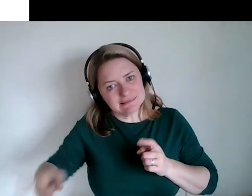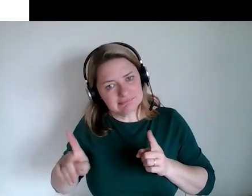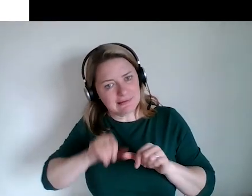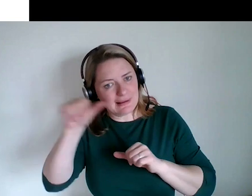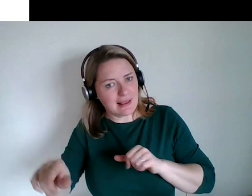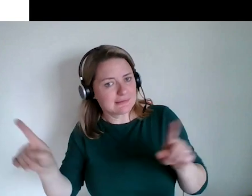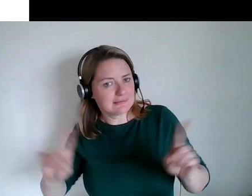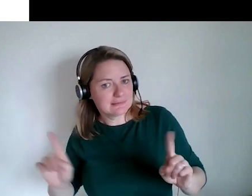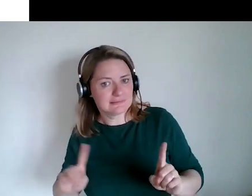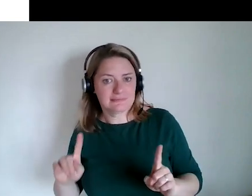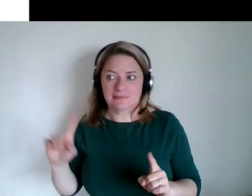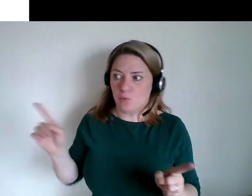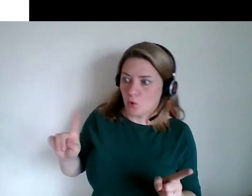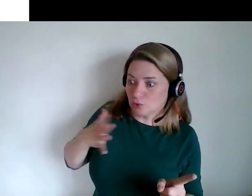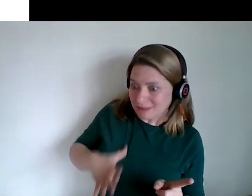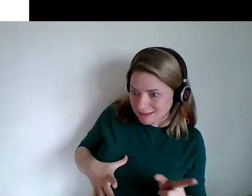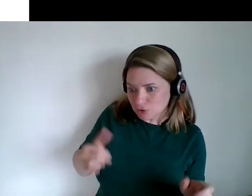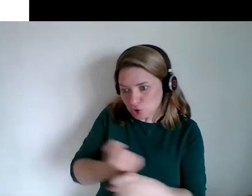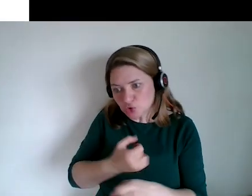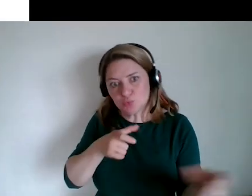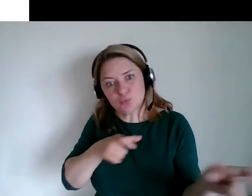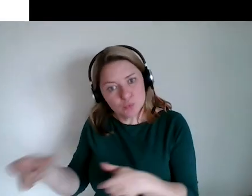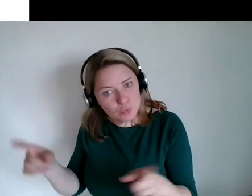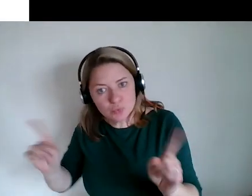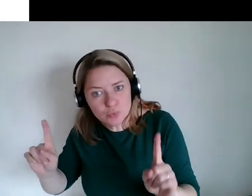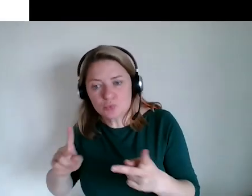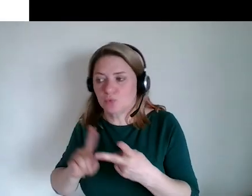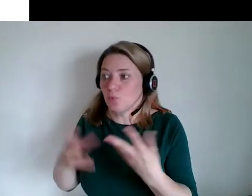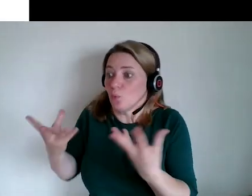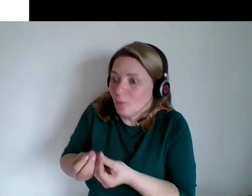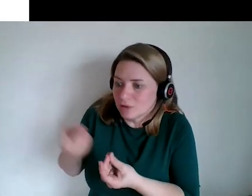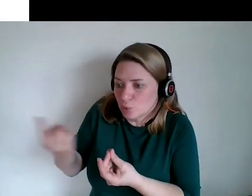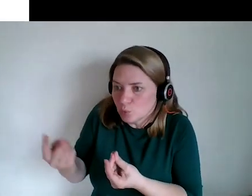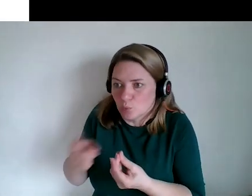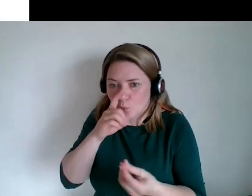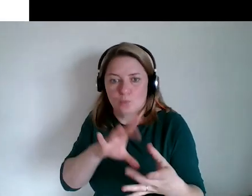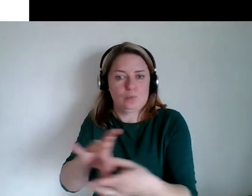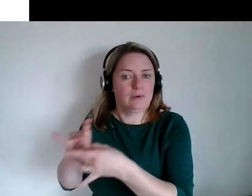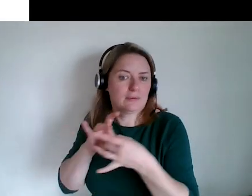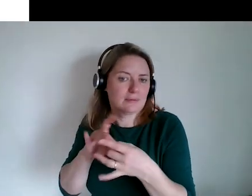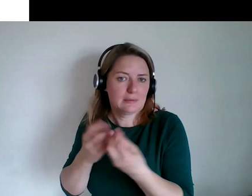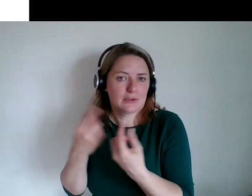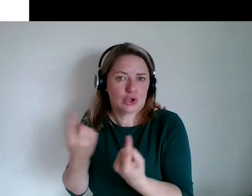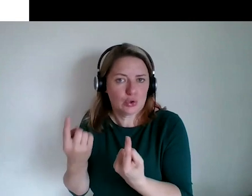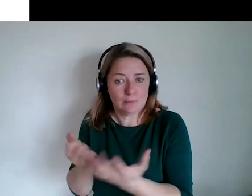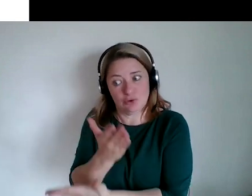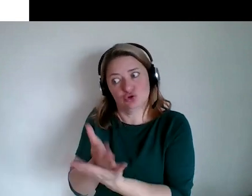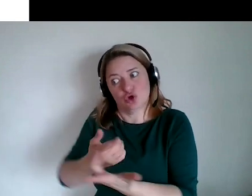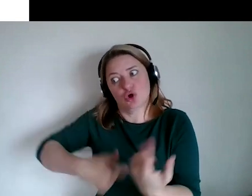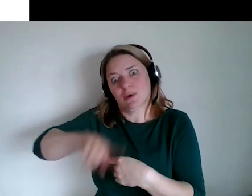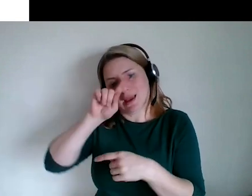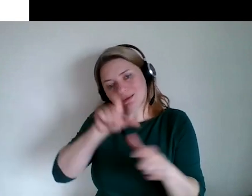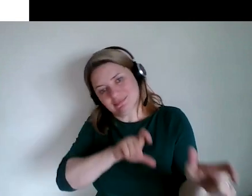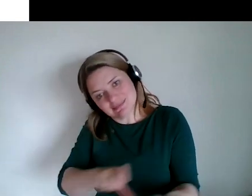to do? Who needs to be in the room? How do we have a structure, a network that will allow us to